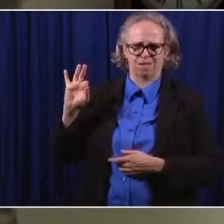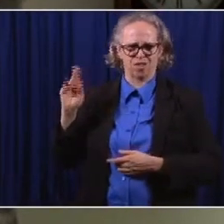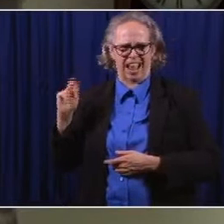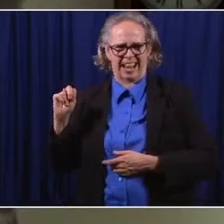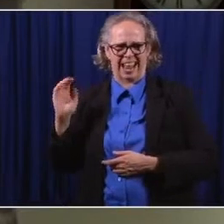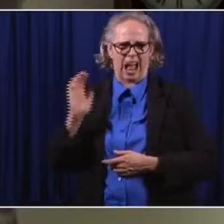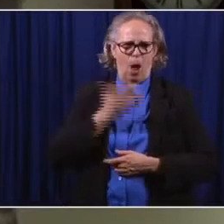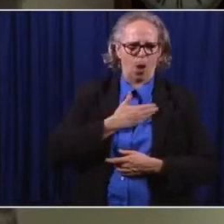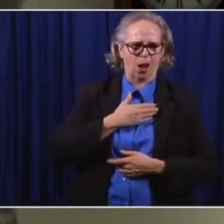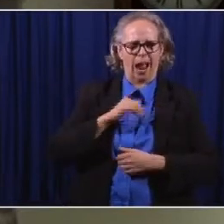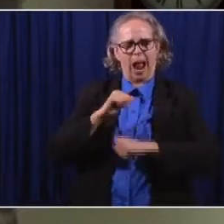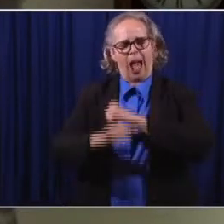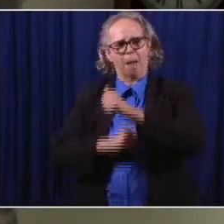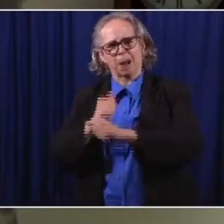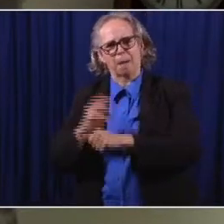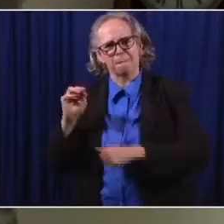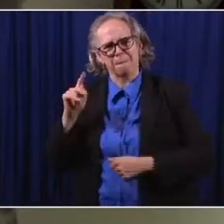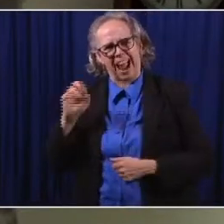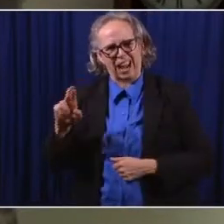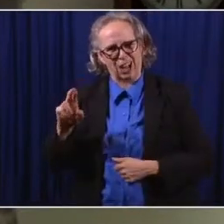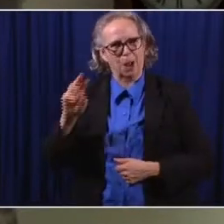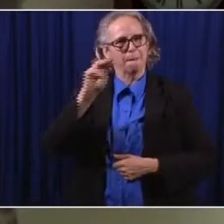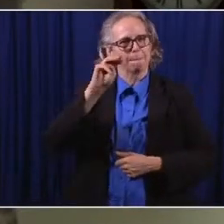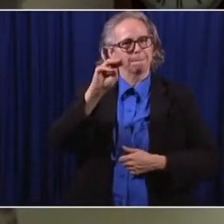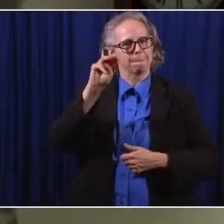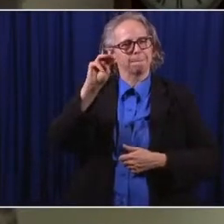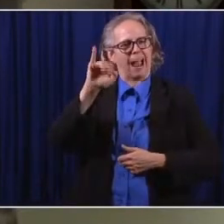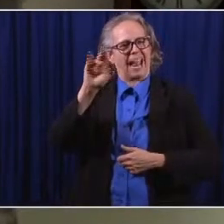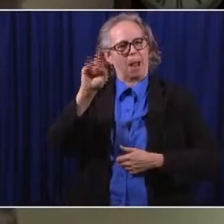what it's been doing. And Dr. Crawford,